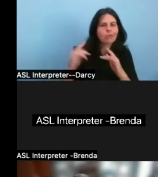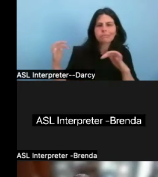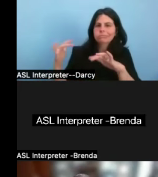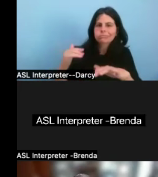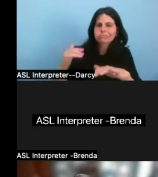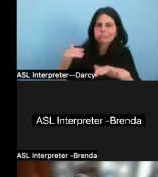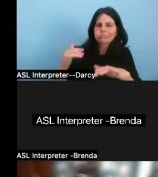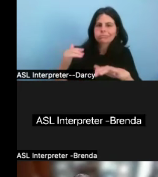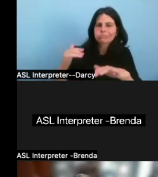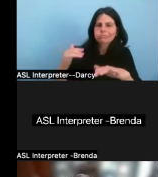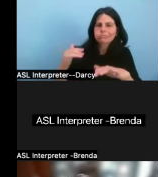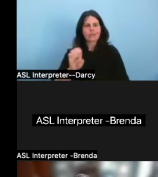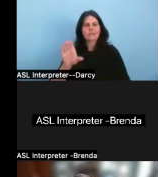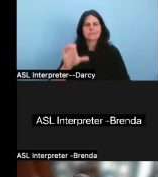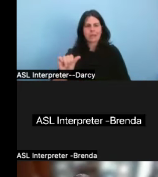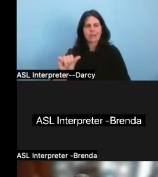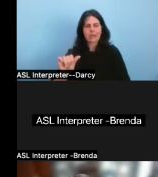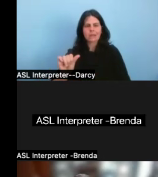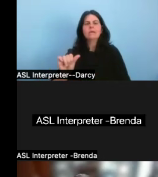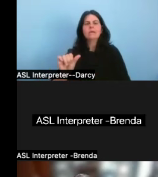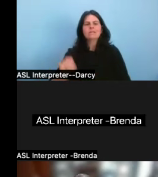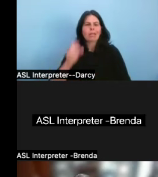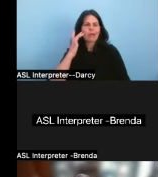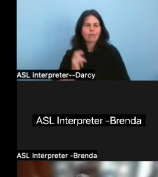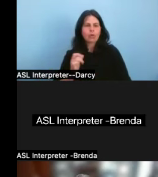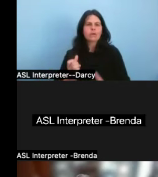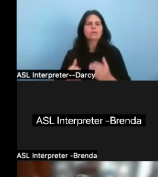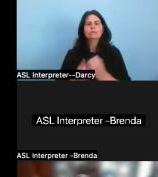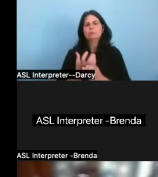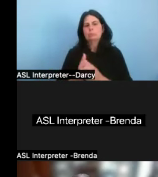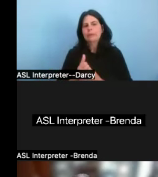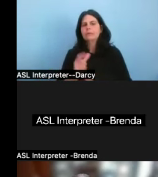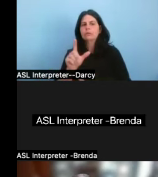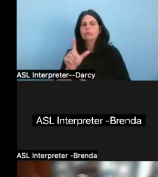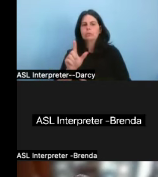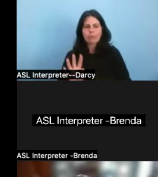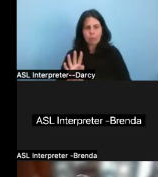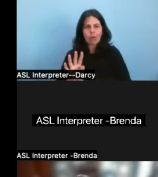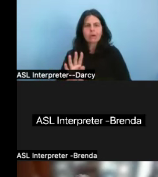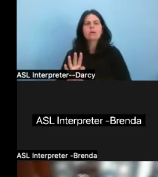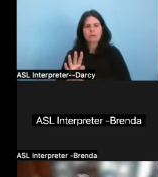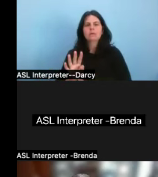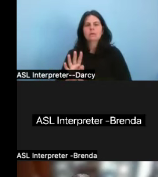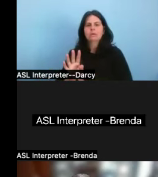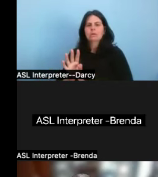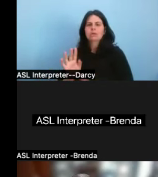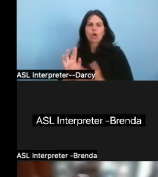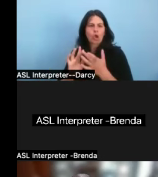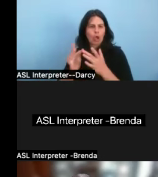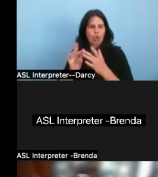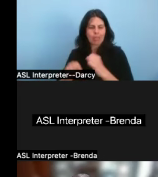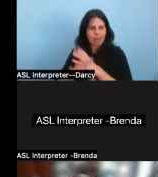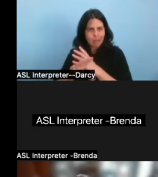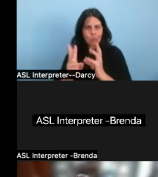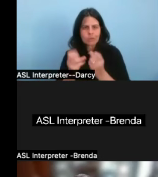This is the ECA SoCal Spring 24 online workshop. Thank you for joining us. If you have, as we have many